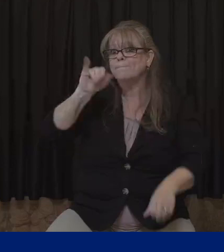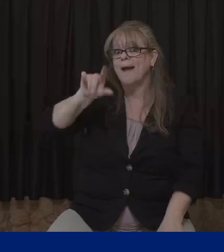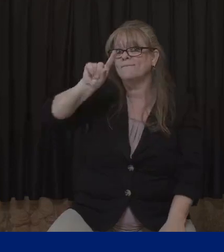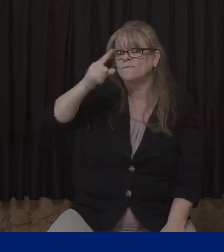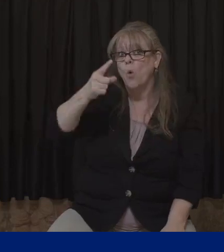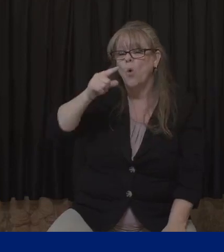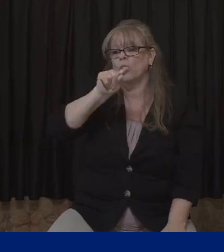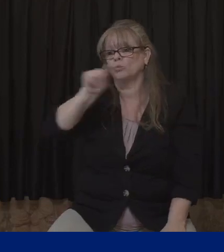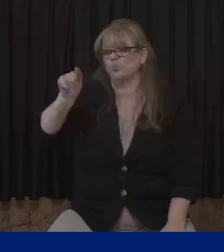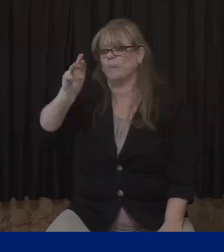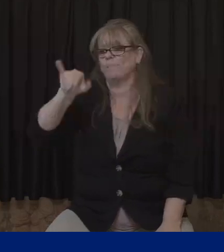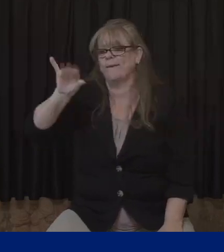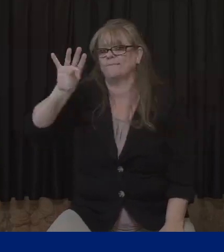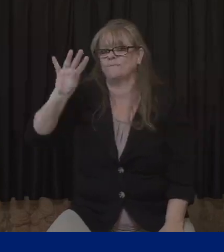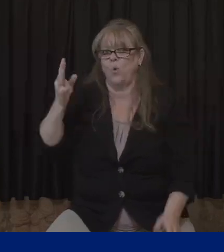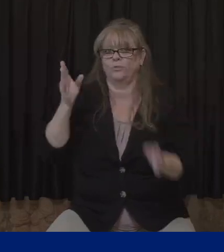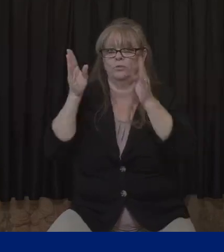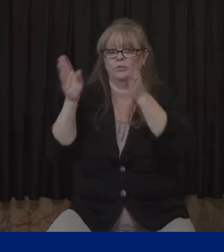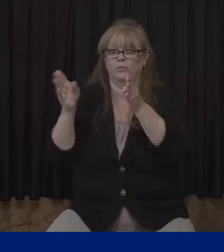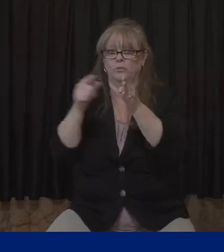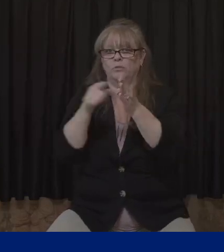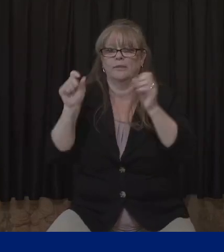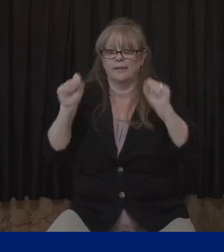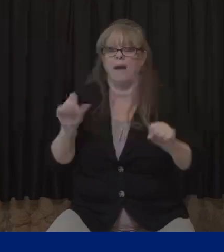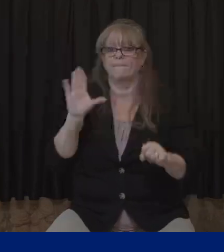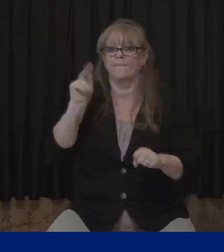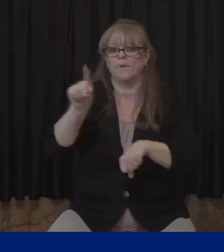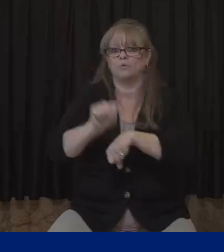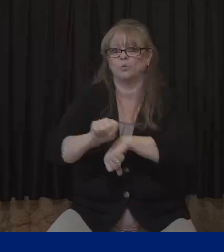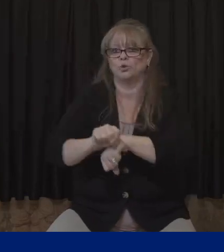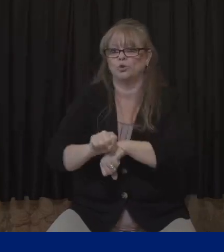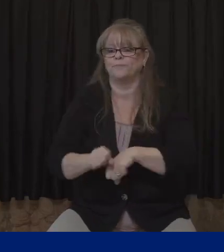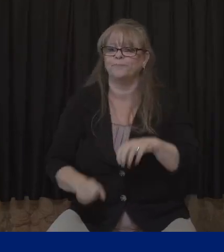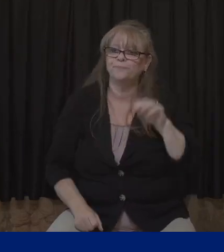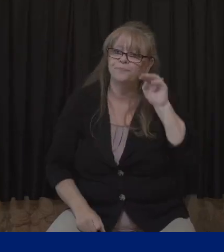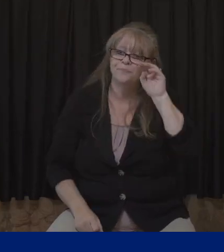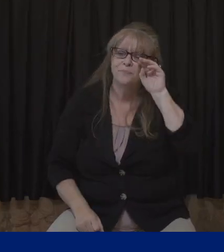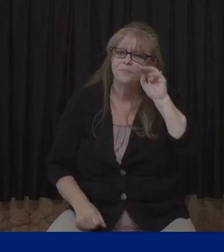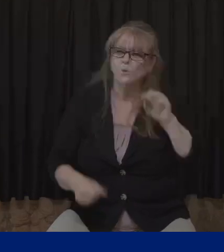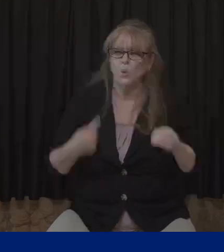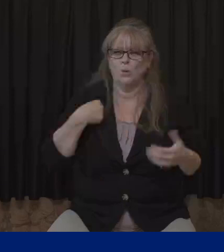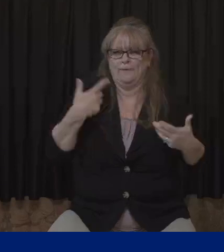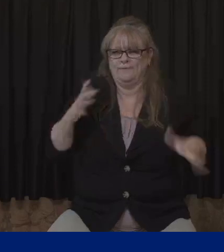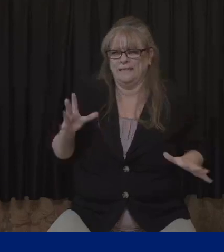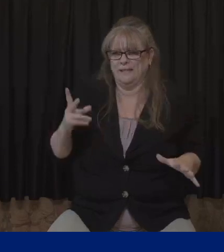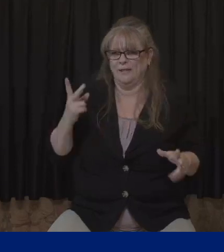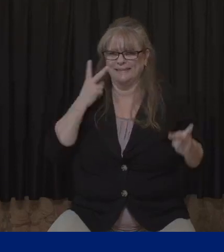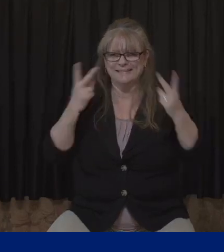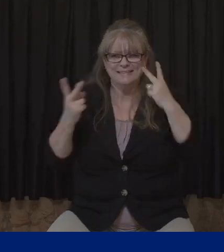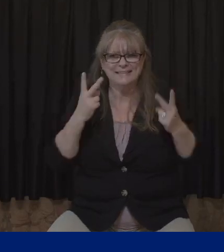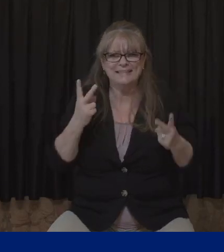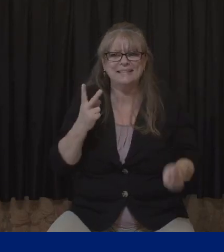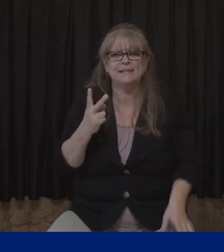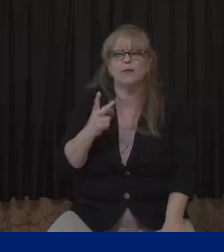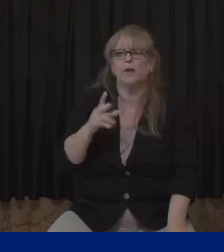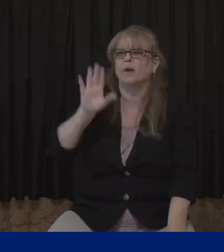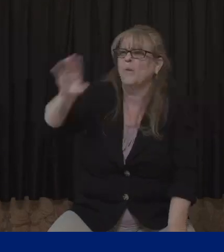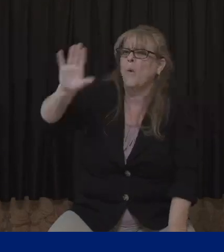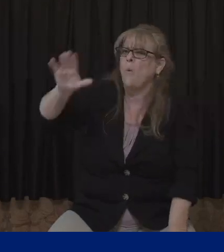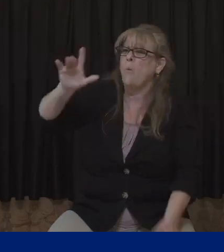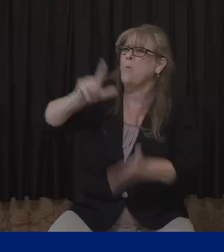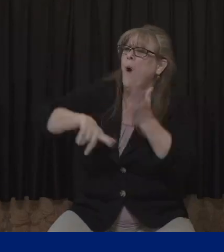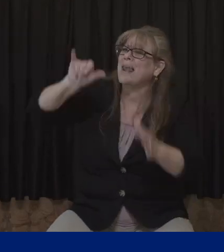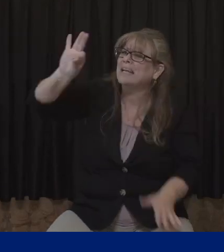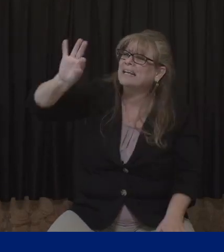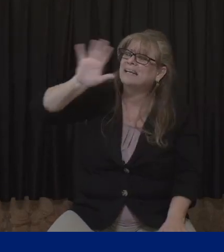that we're getting. The first question is, what if my employer is requiring me to return to work, but I don't feel safe? Very clear answer to that.